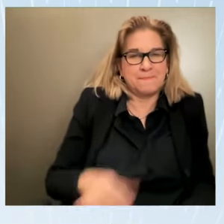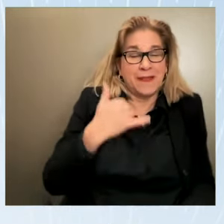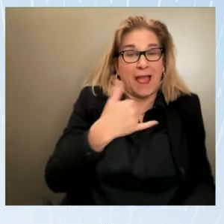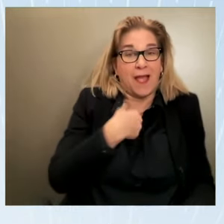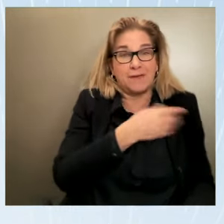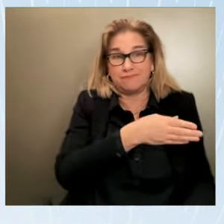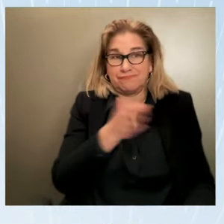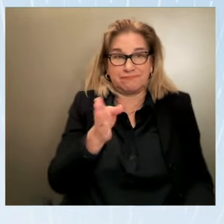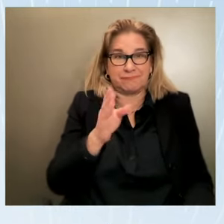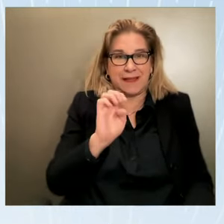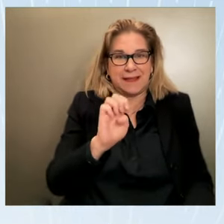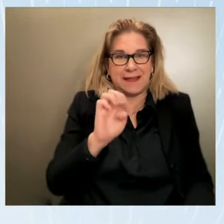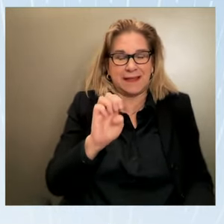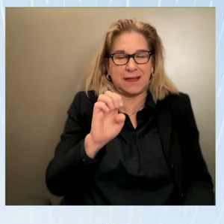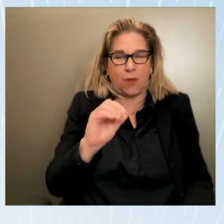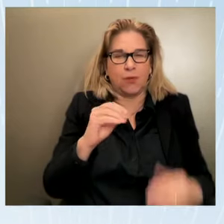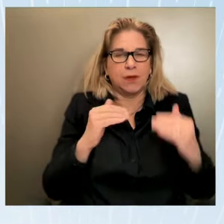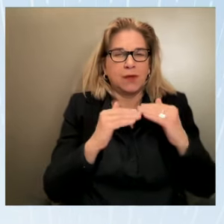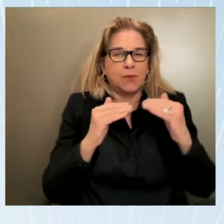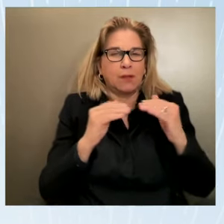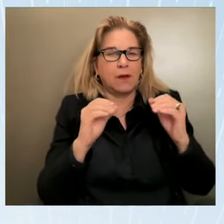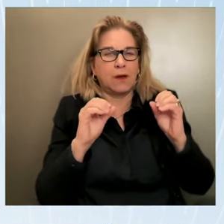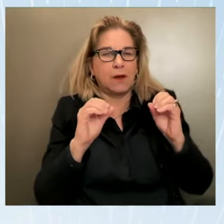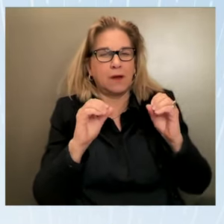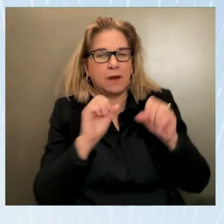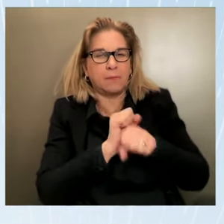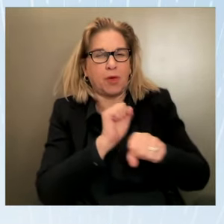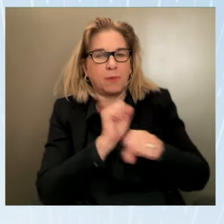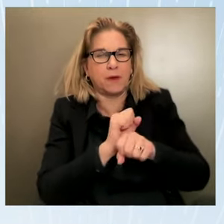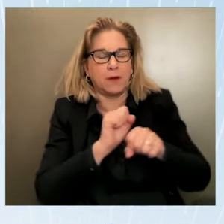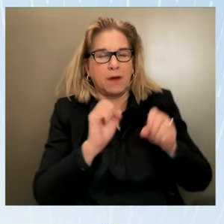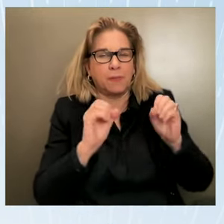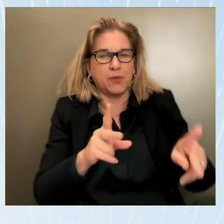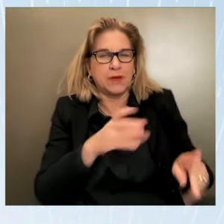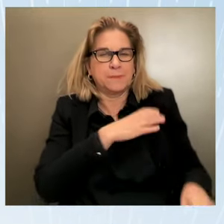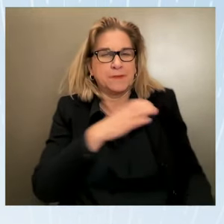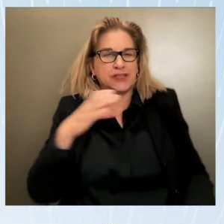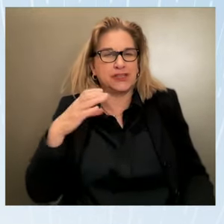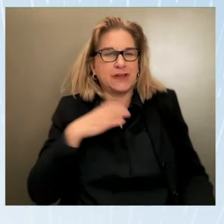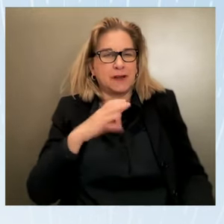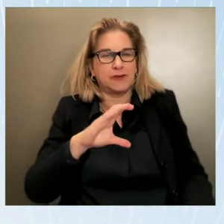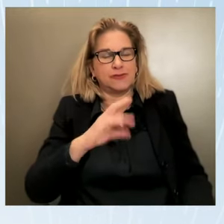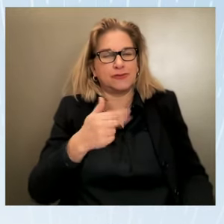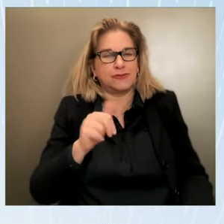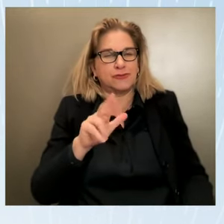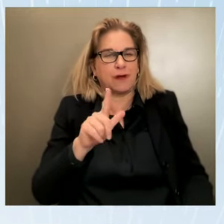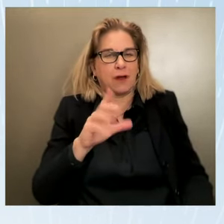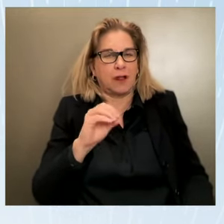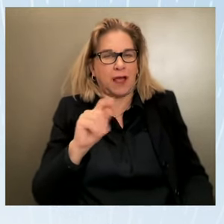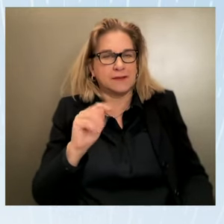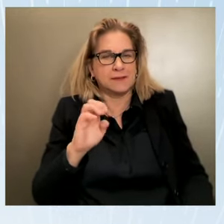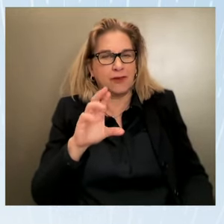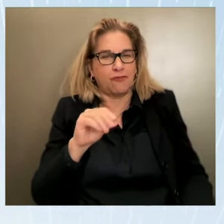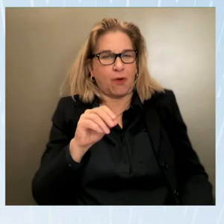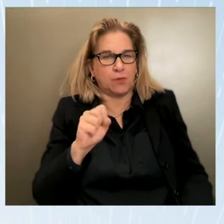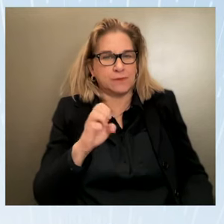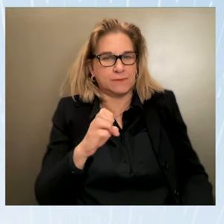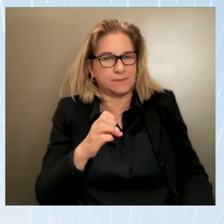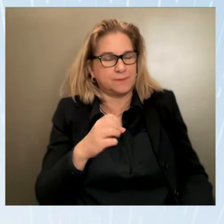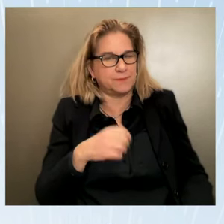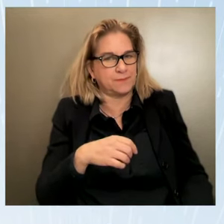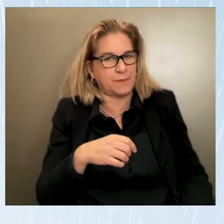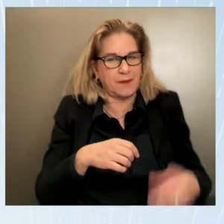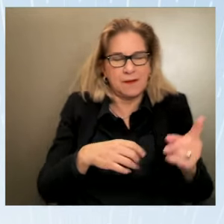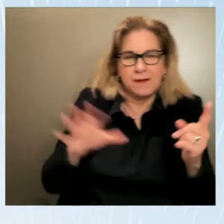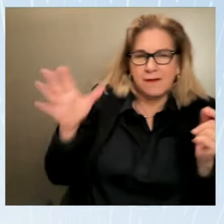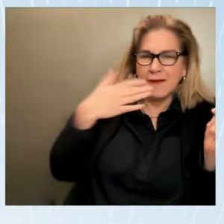Thank you so much, Mr. Secretary. And like others, I will start by congratulating our award recipients. In particular,